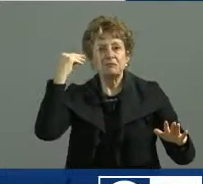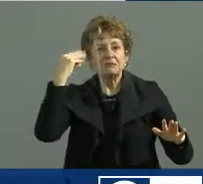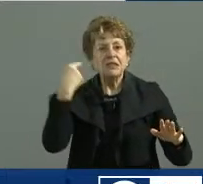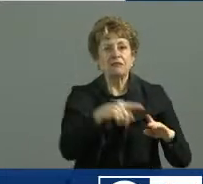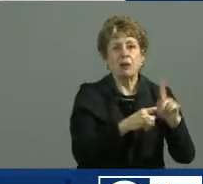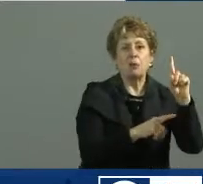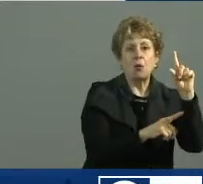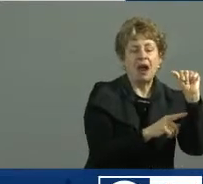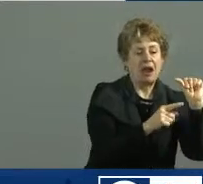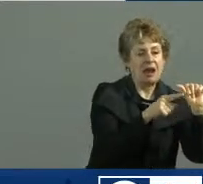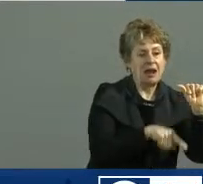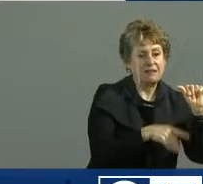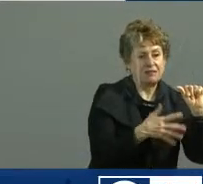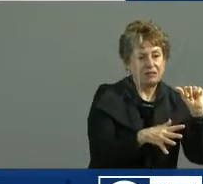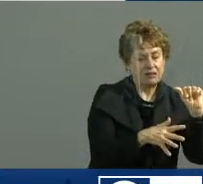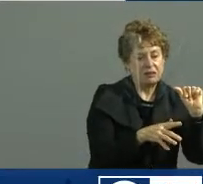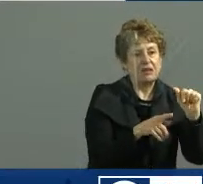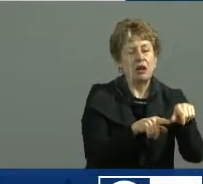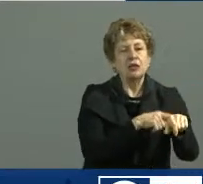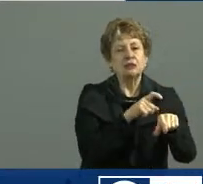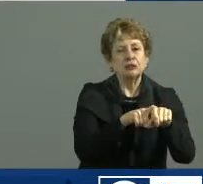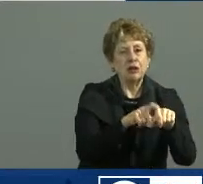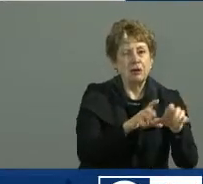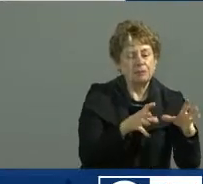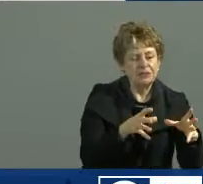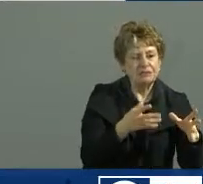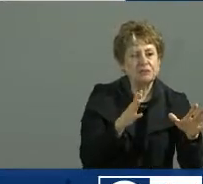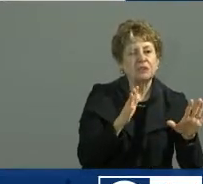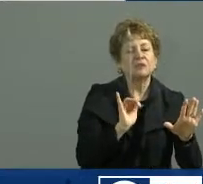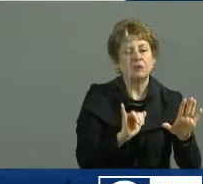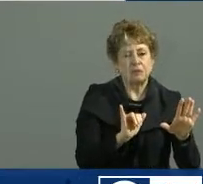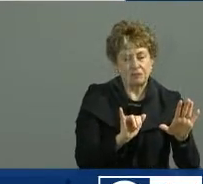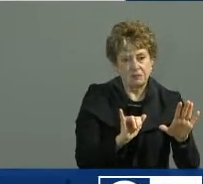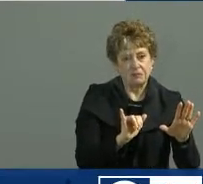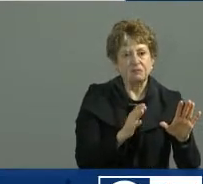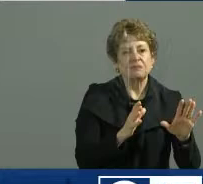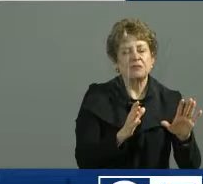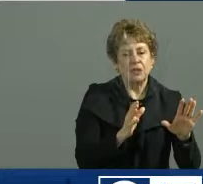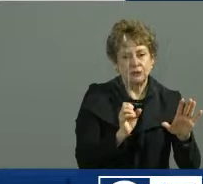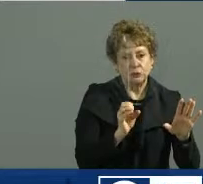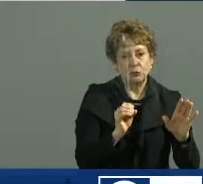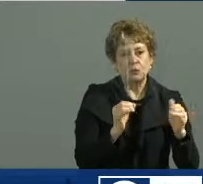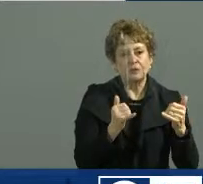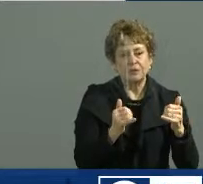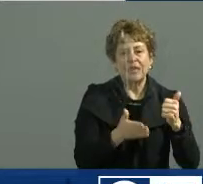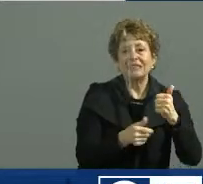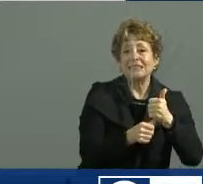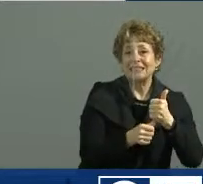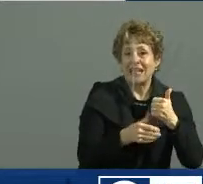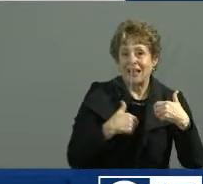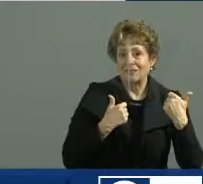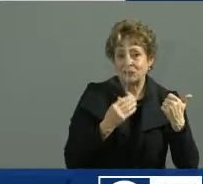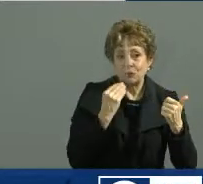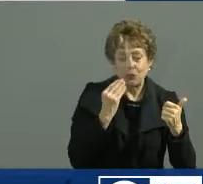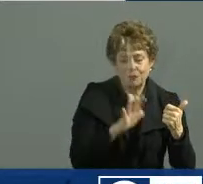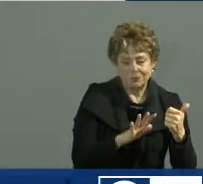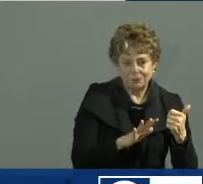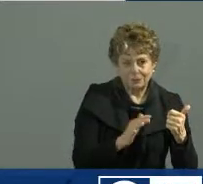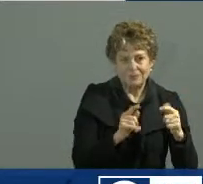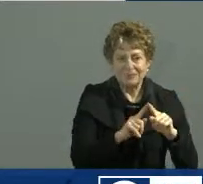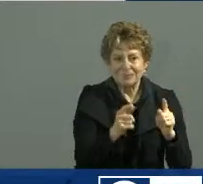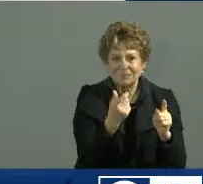or may be scheduled through their assisted living facility that they currently reside at. But we're planning to identify